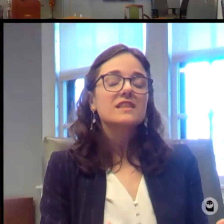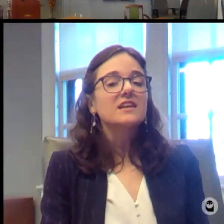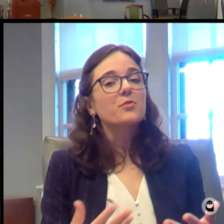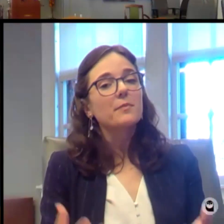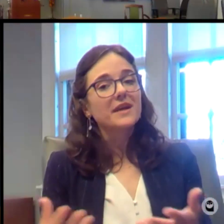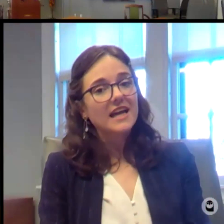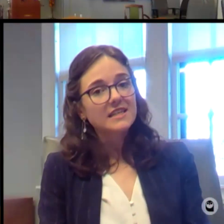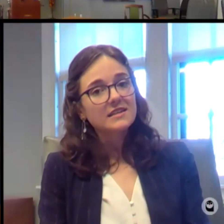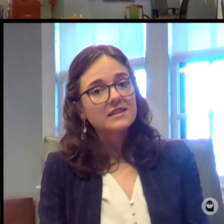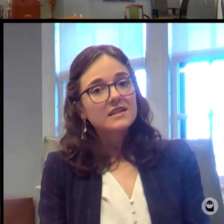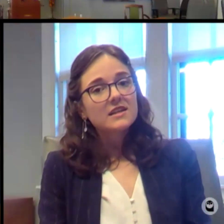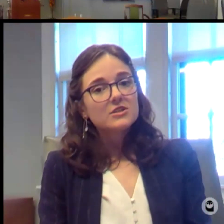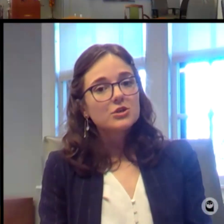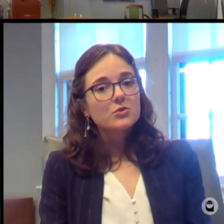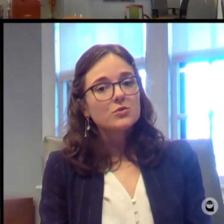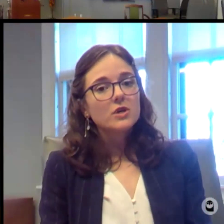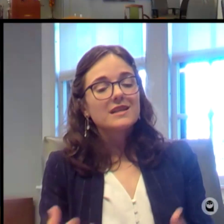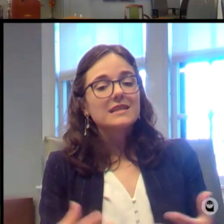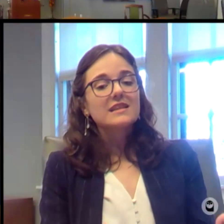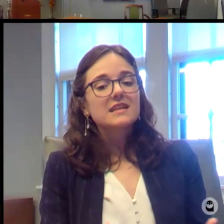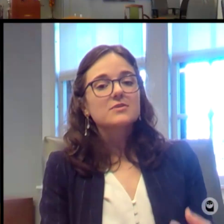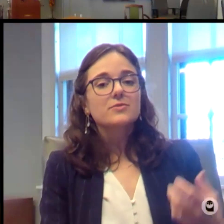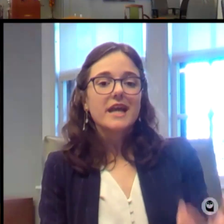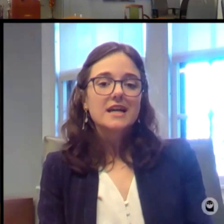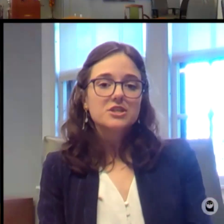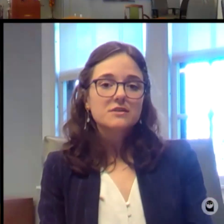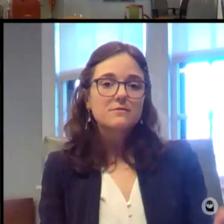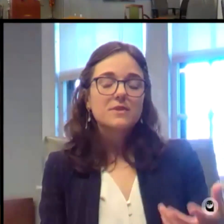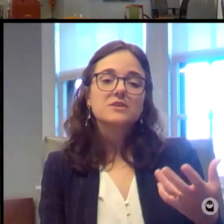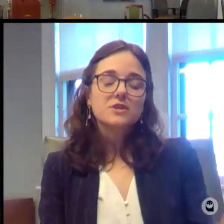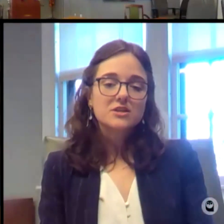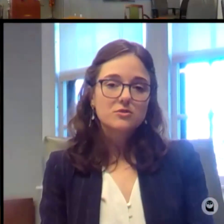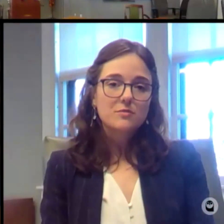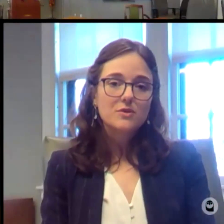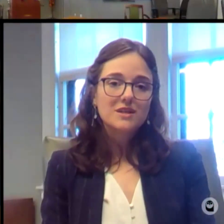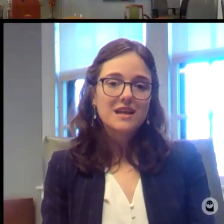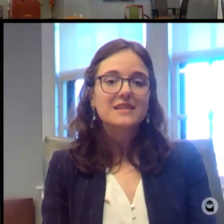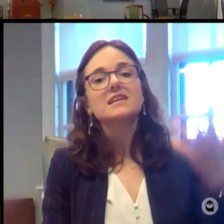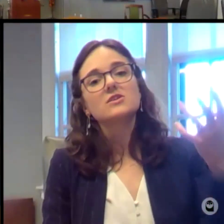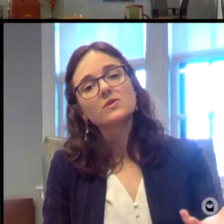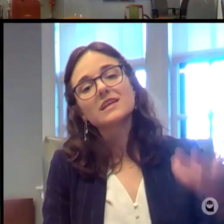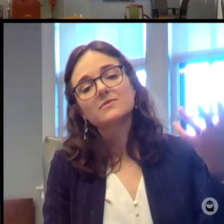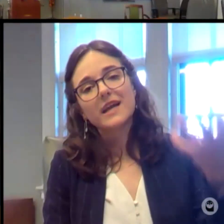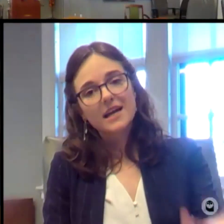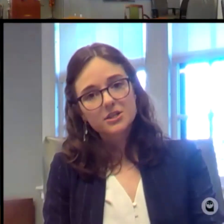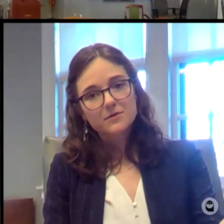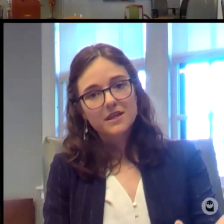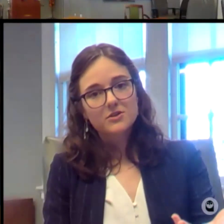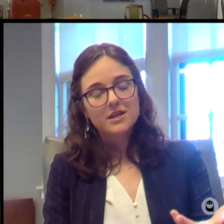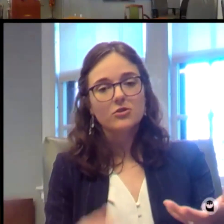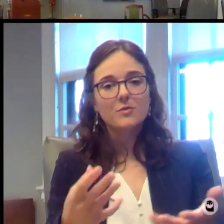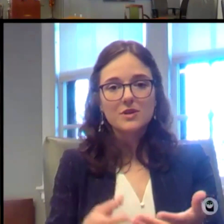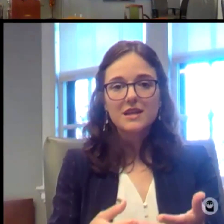then used that as propaganda to try to elicit a reaction from the international community. And then they use that